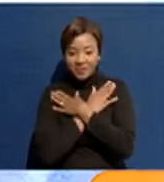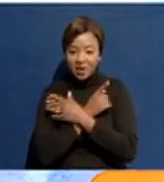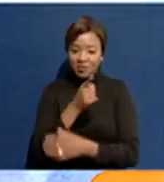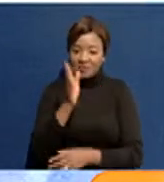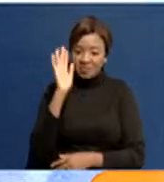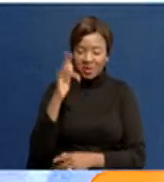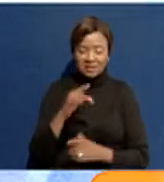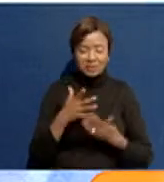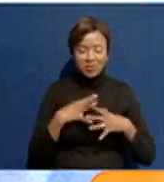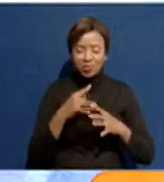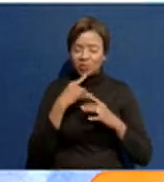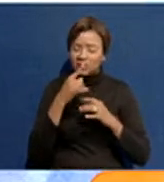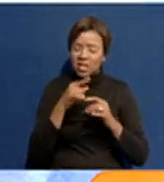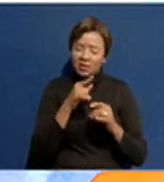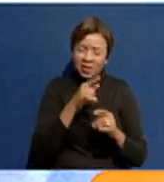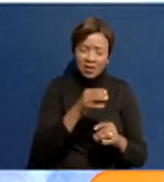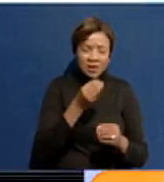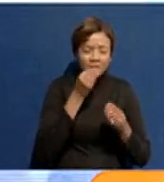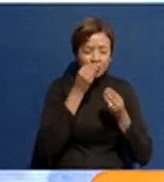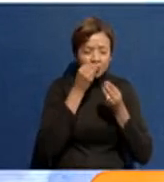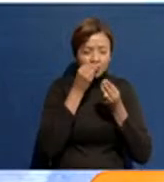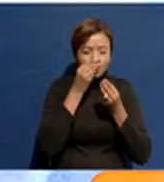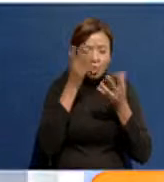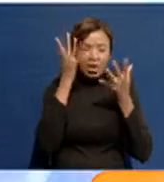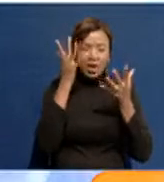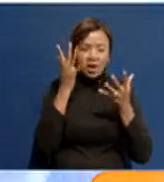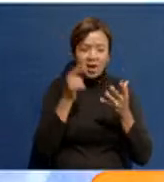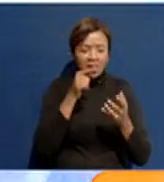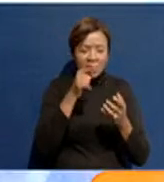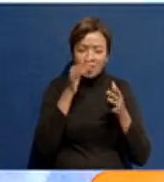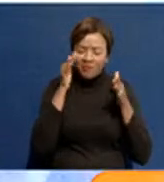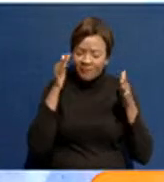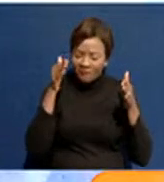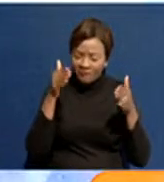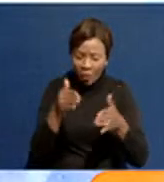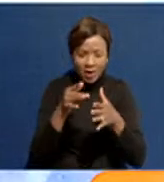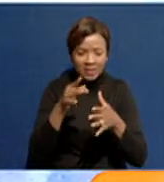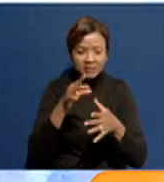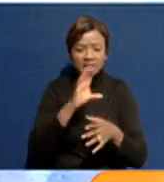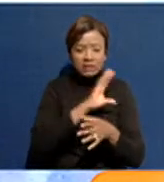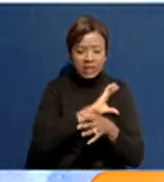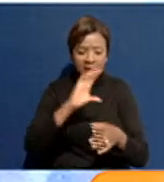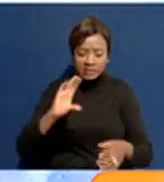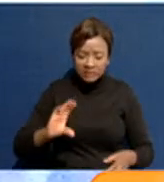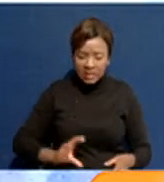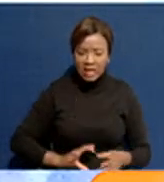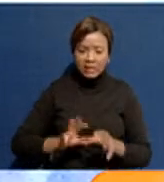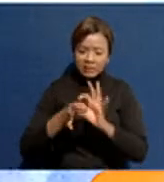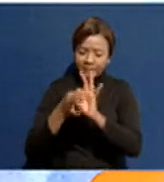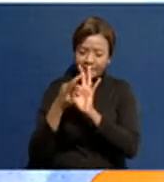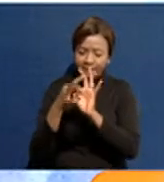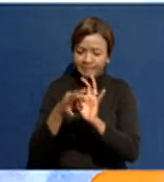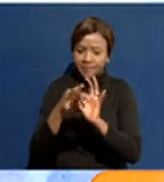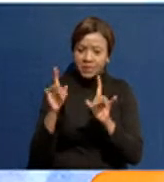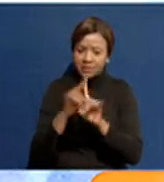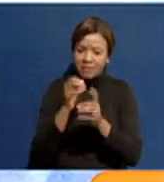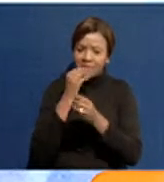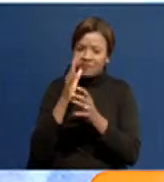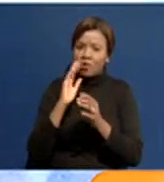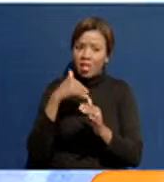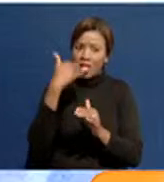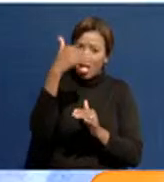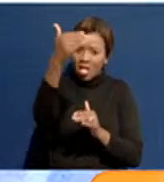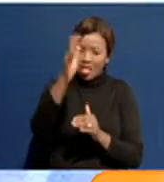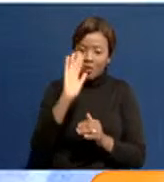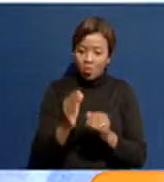a God-fearing man who grew up deeply rooted in the Christian faith and had hinted at plans of opening his own church when he